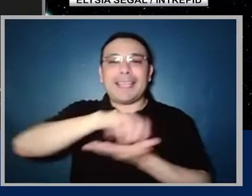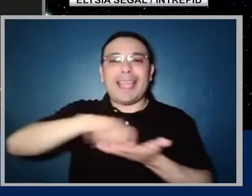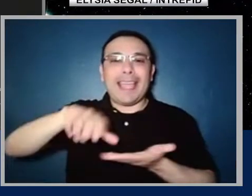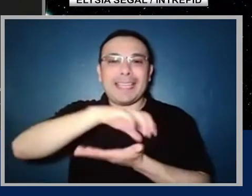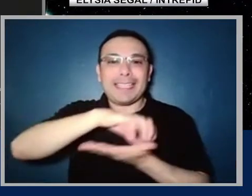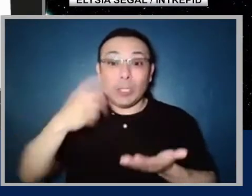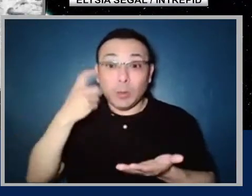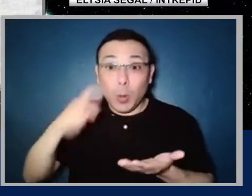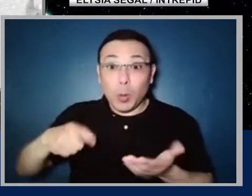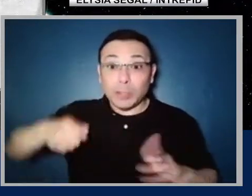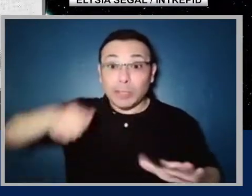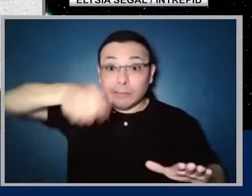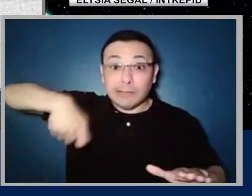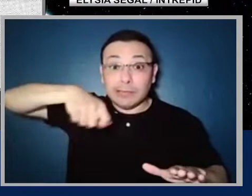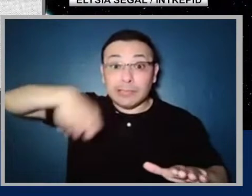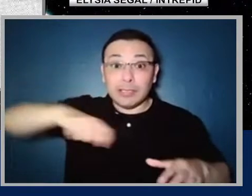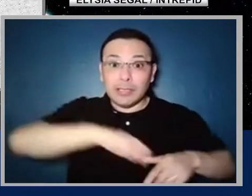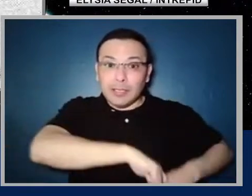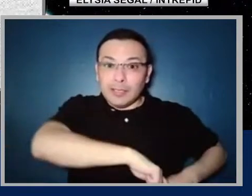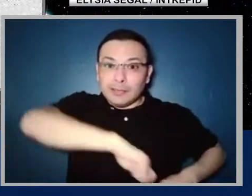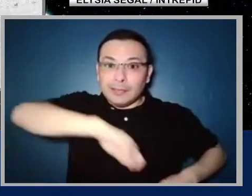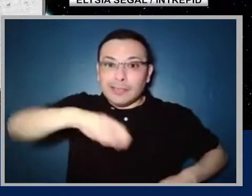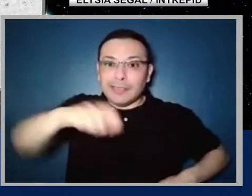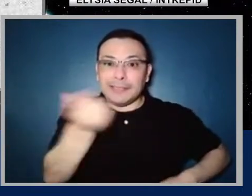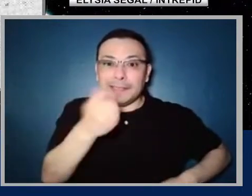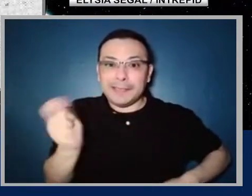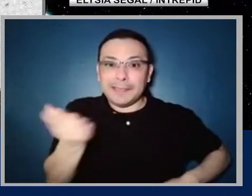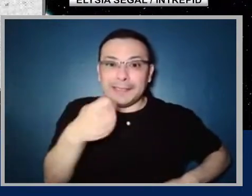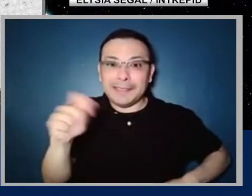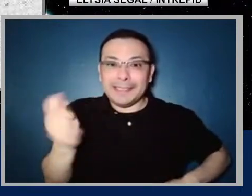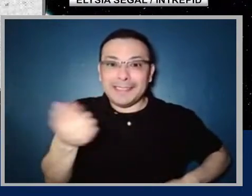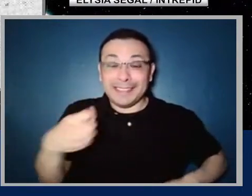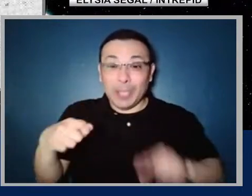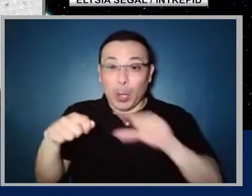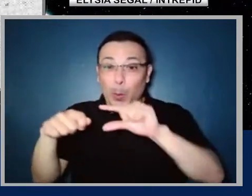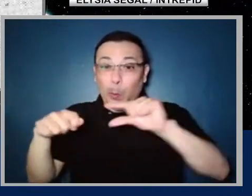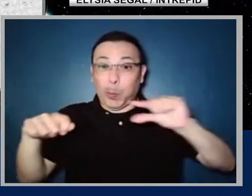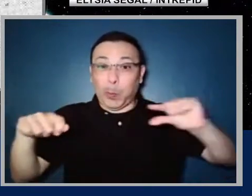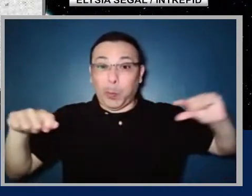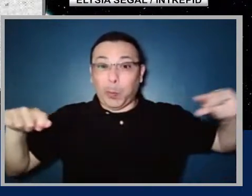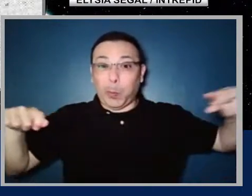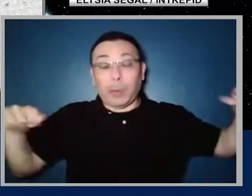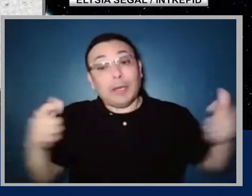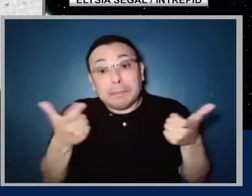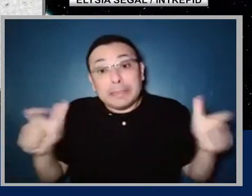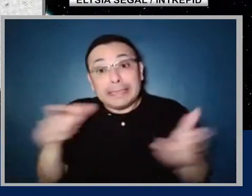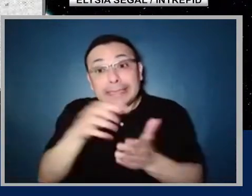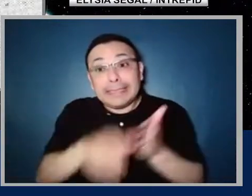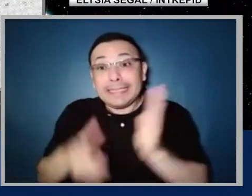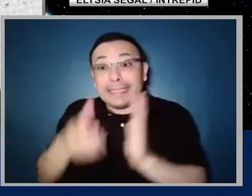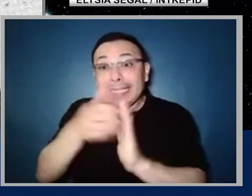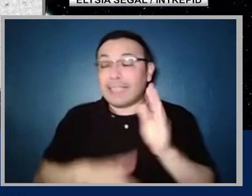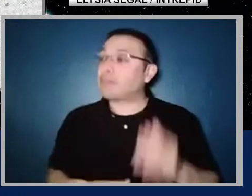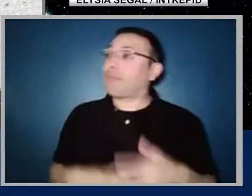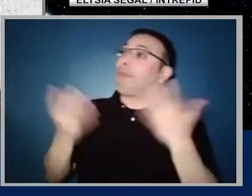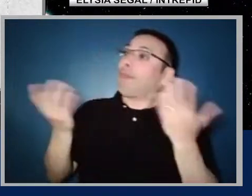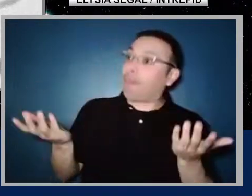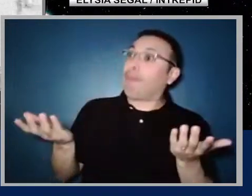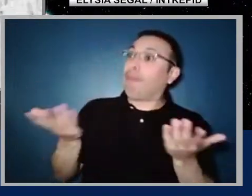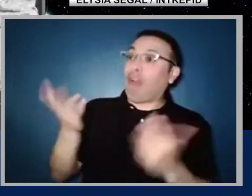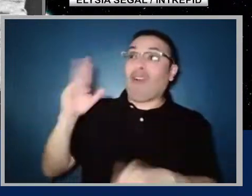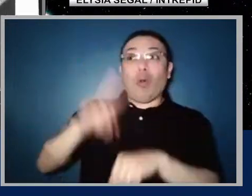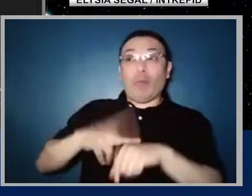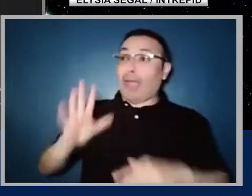with swords because, a big cake needs a big knife, right? It needs to be cut with a sword, which I guess just happened to be on board a Navy vessel, huh?